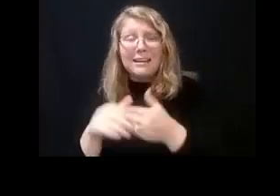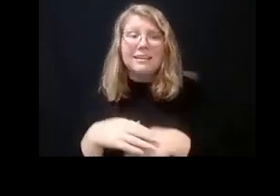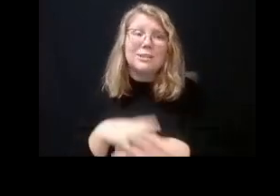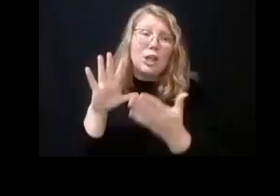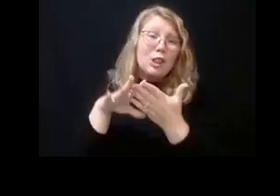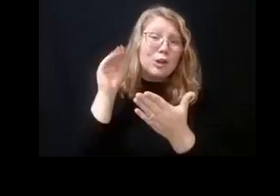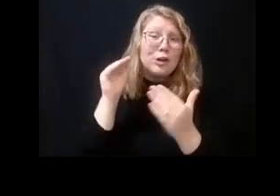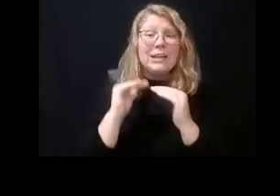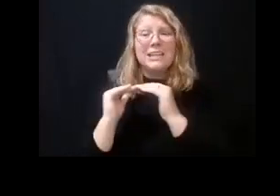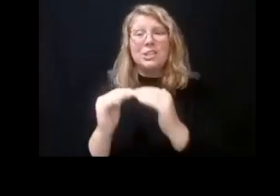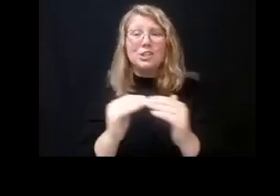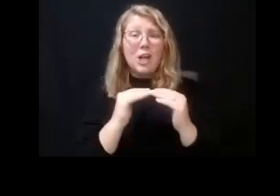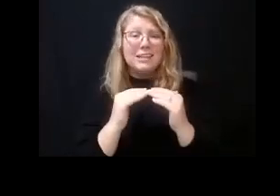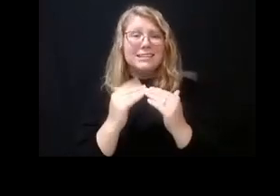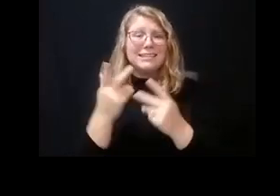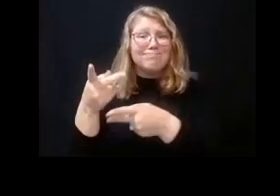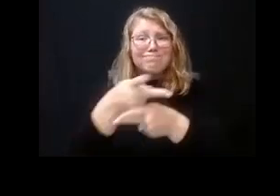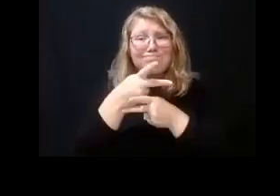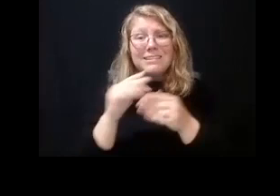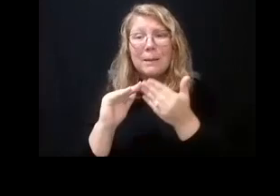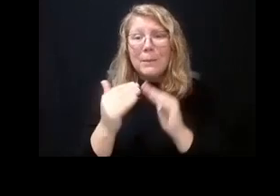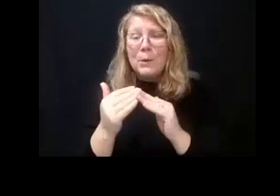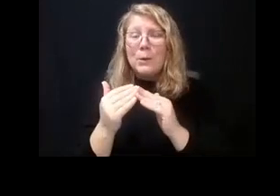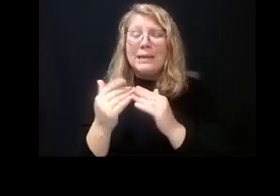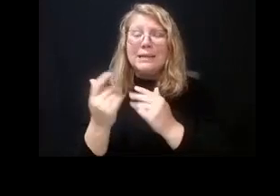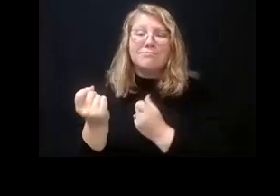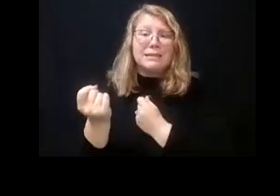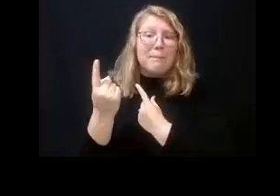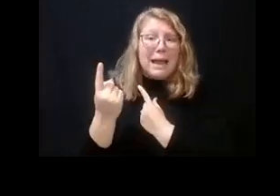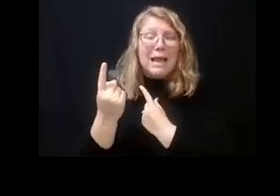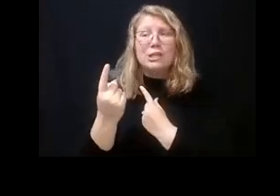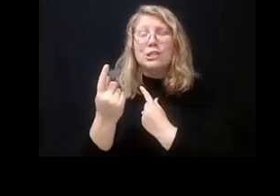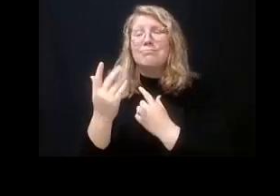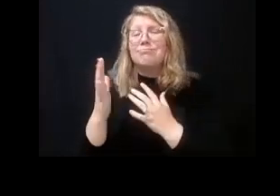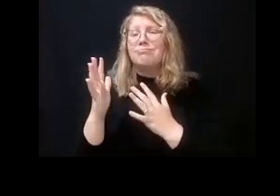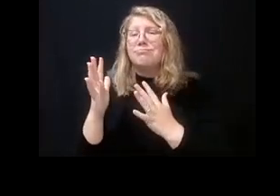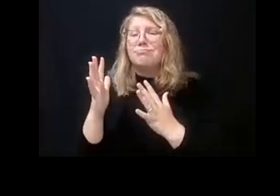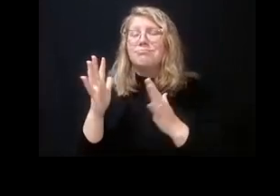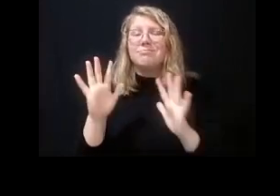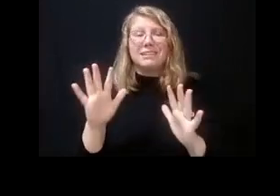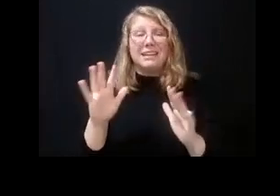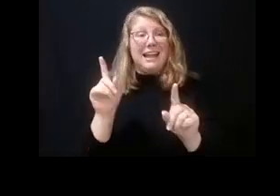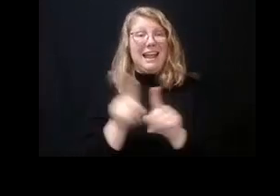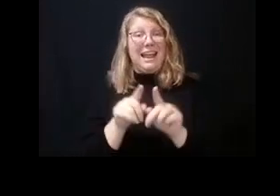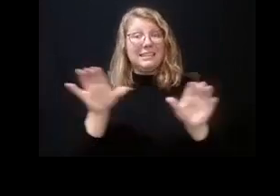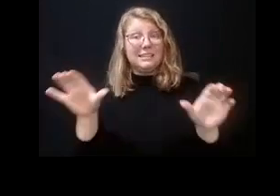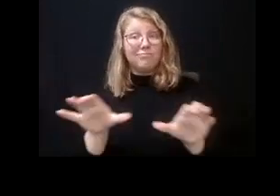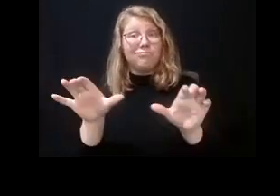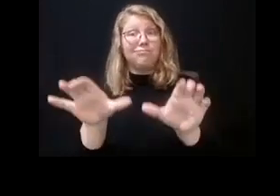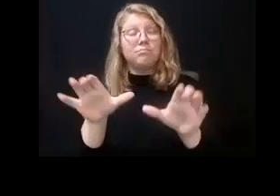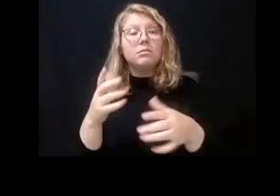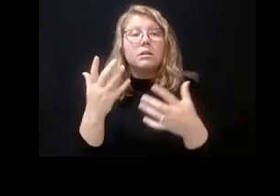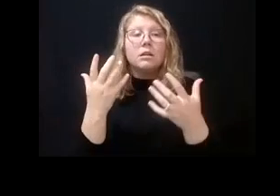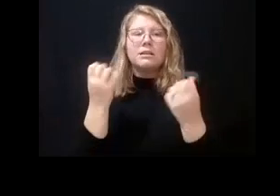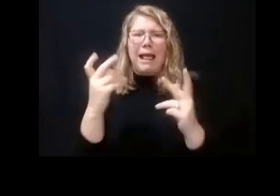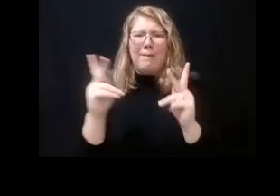lot of compassion, equity. You know, I think as a movement, there are a lot of people who come into this